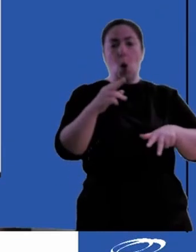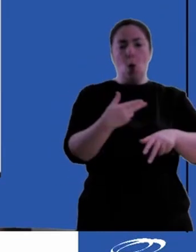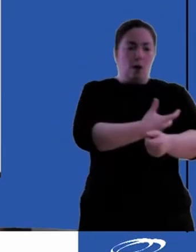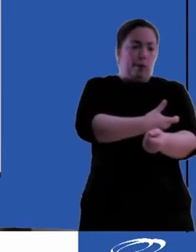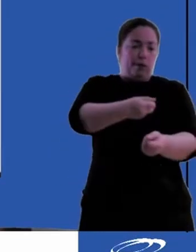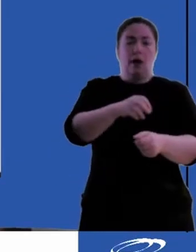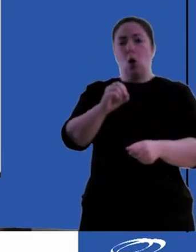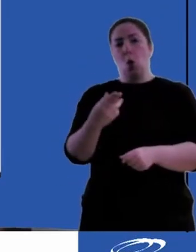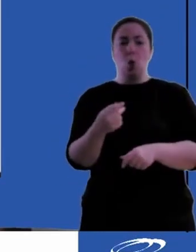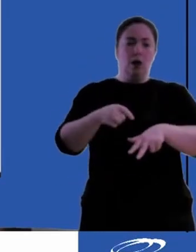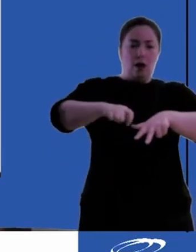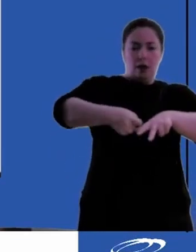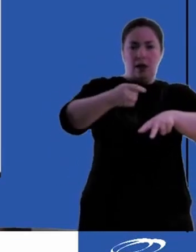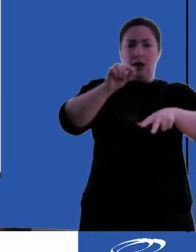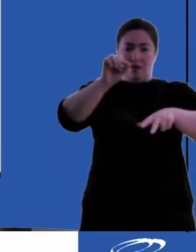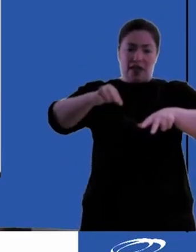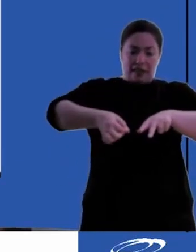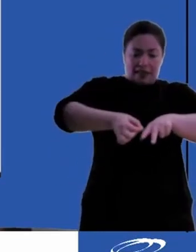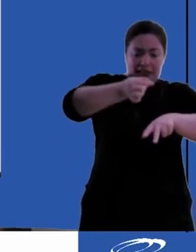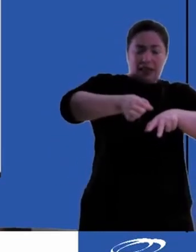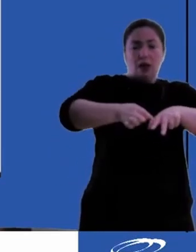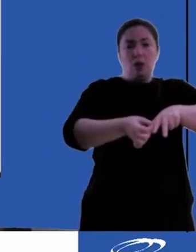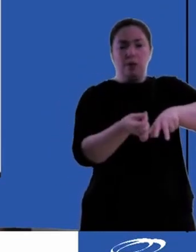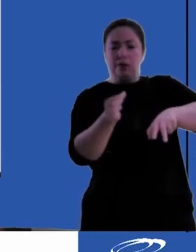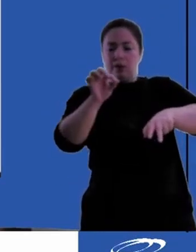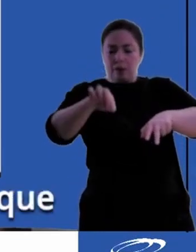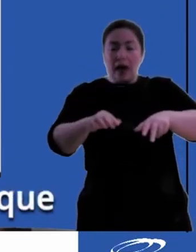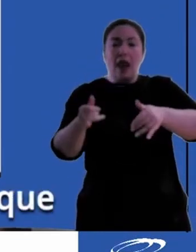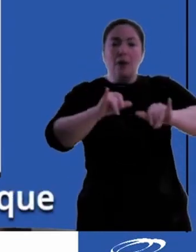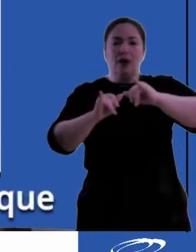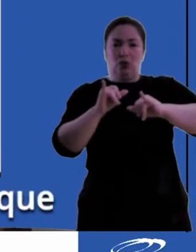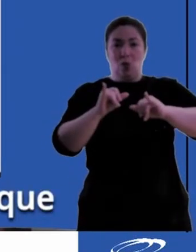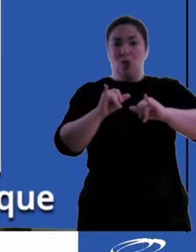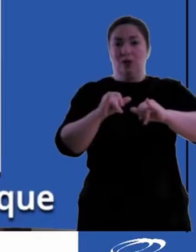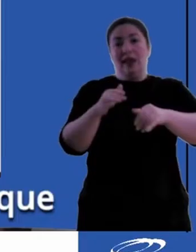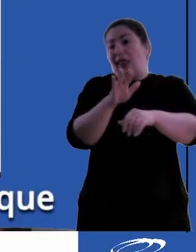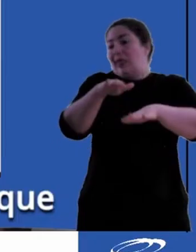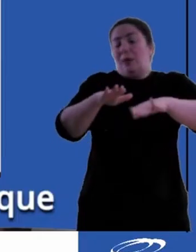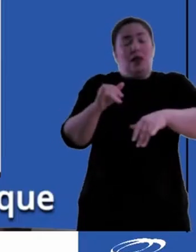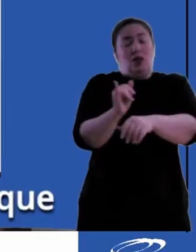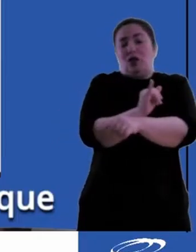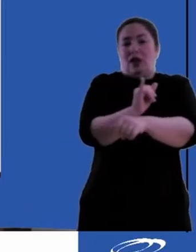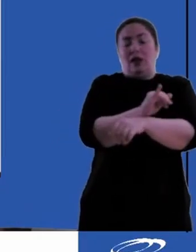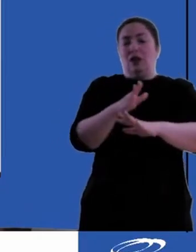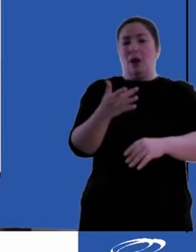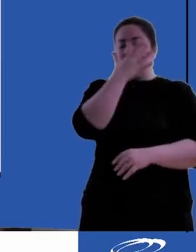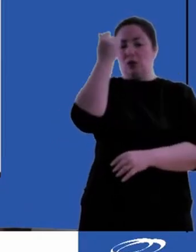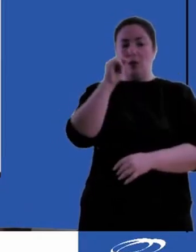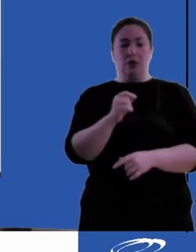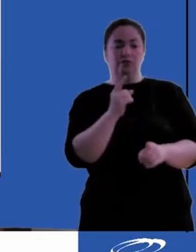this particular study. They also did decrease laboratory staff time. So this is what we were really